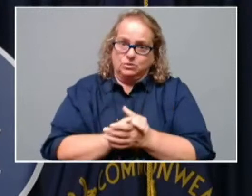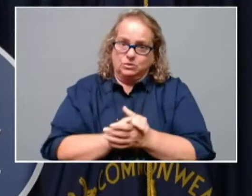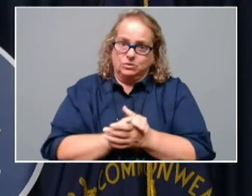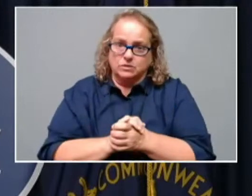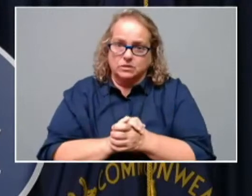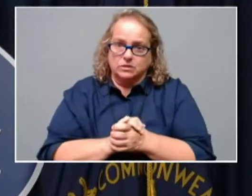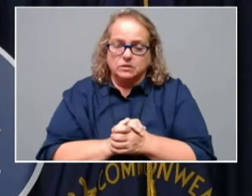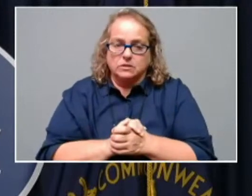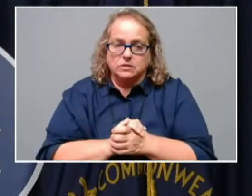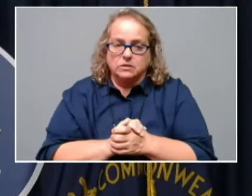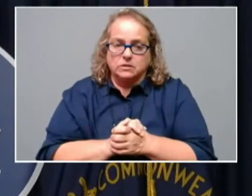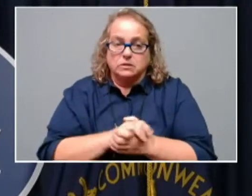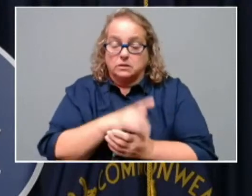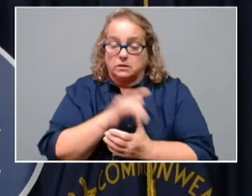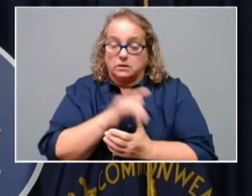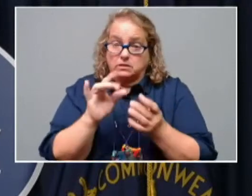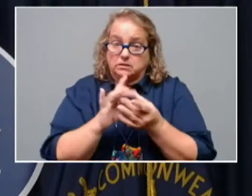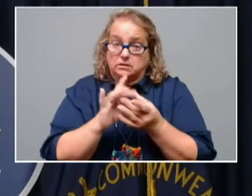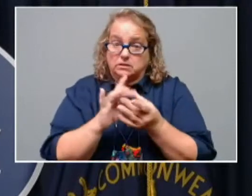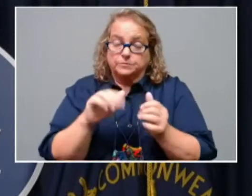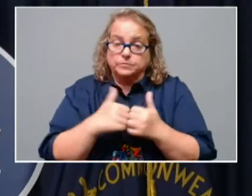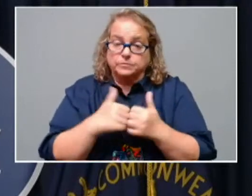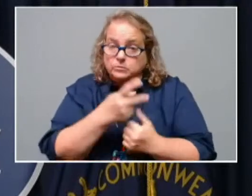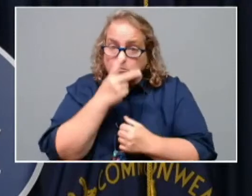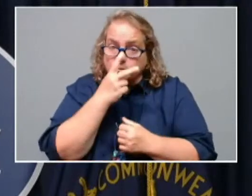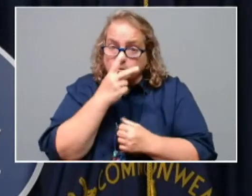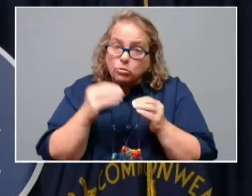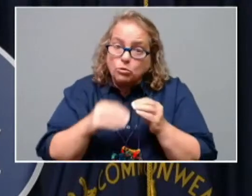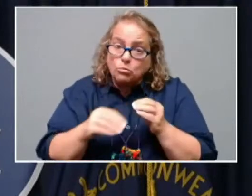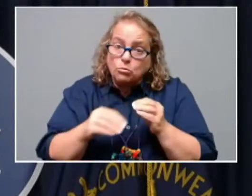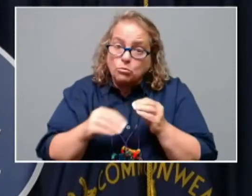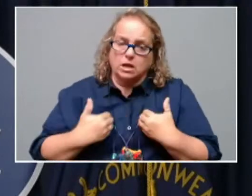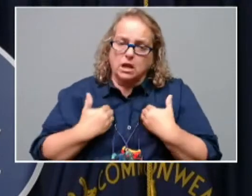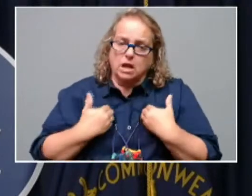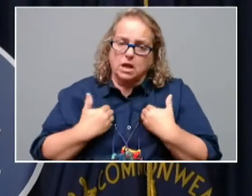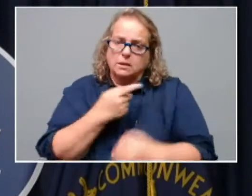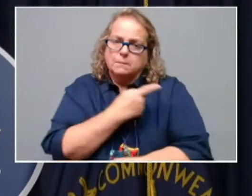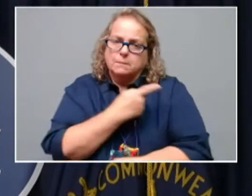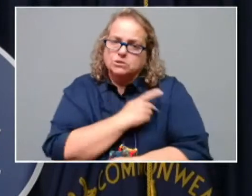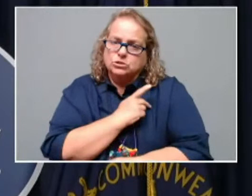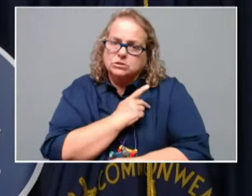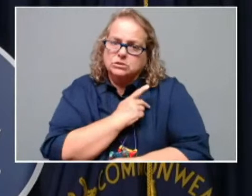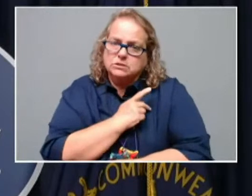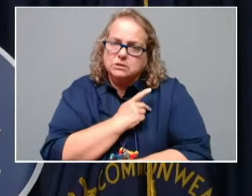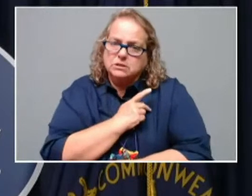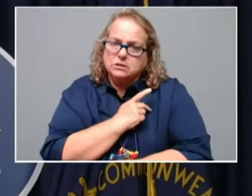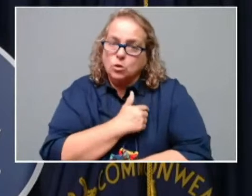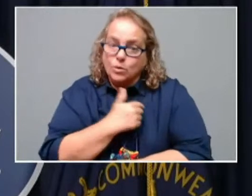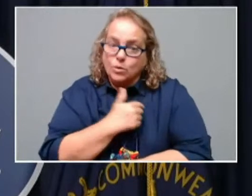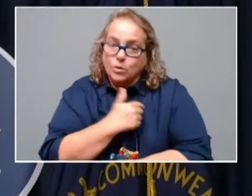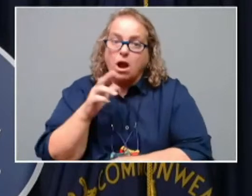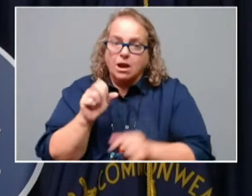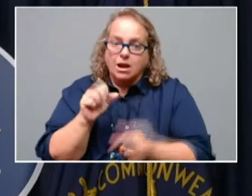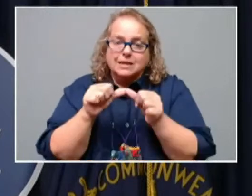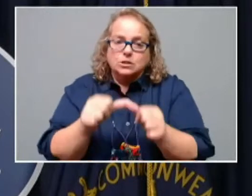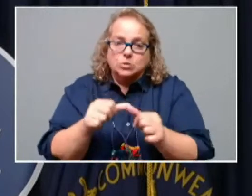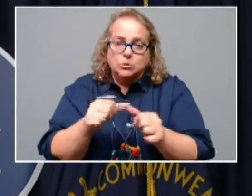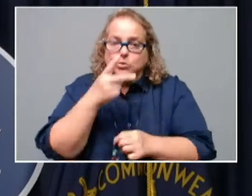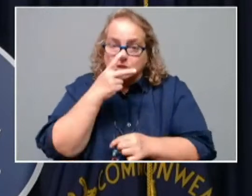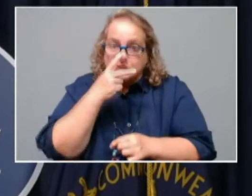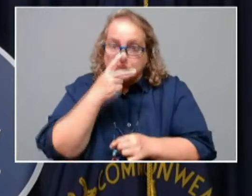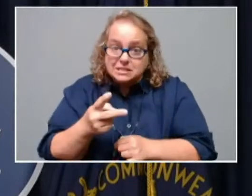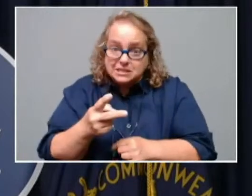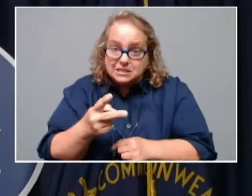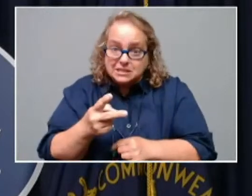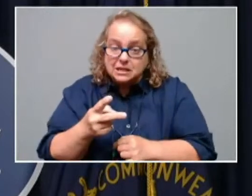They also mentioned how they're seeing more younger patients. We are continuing to see